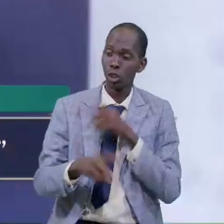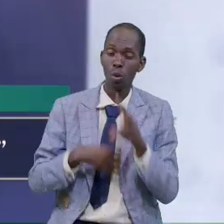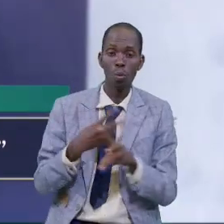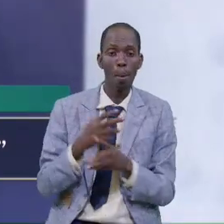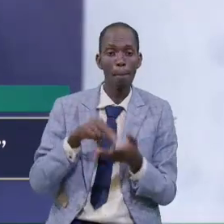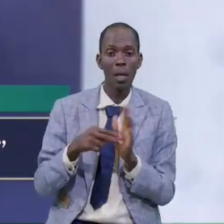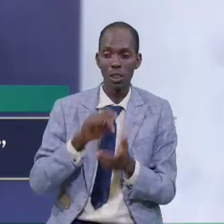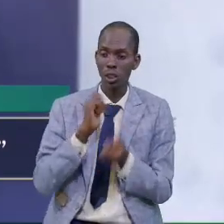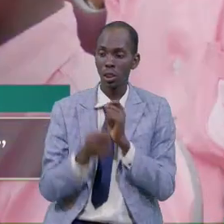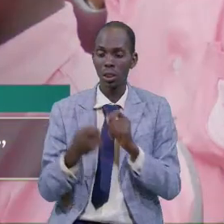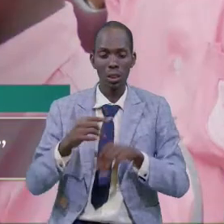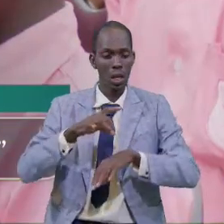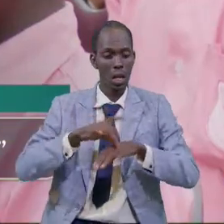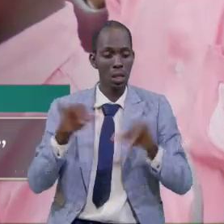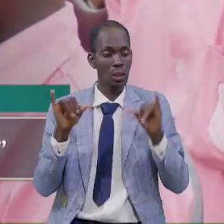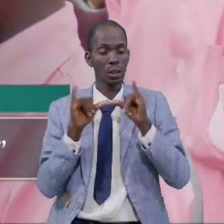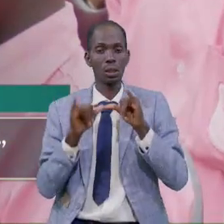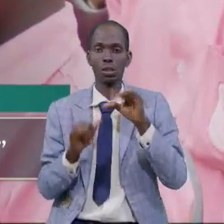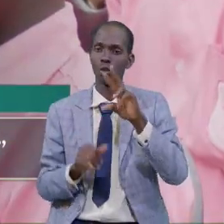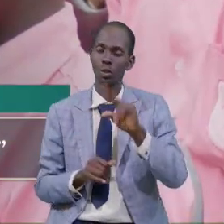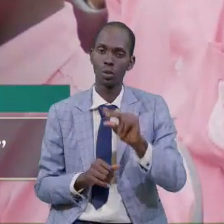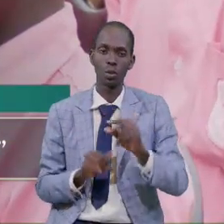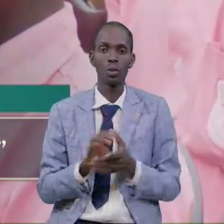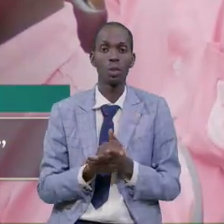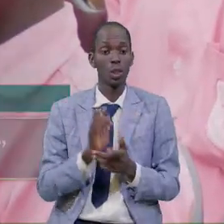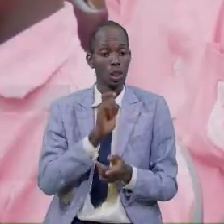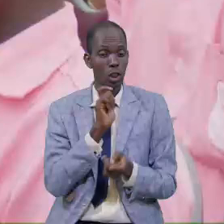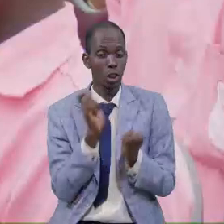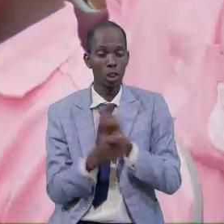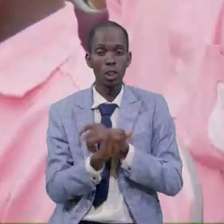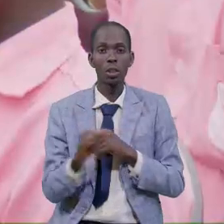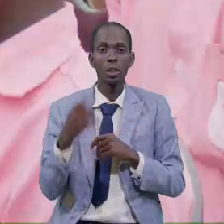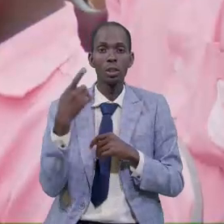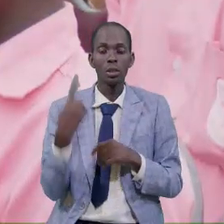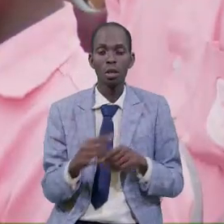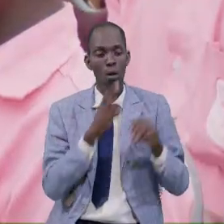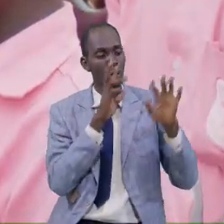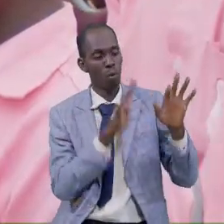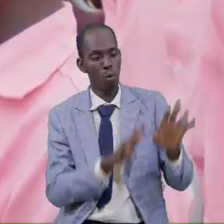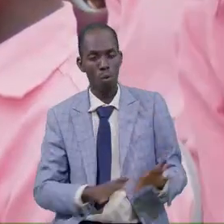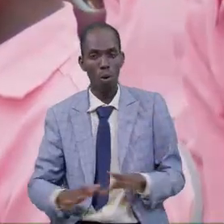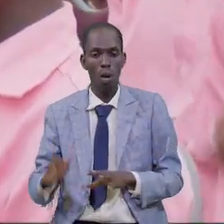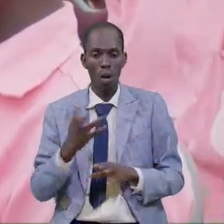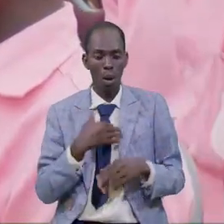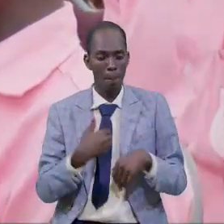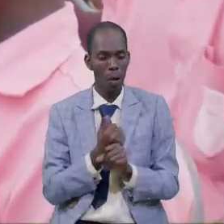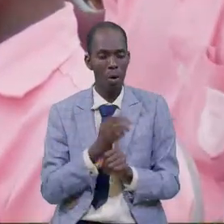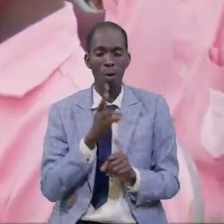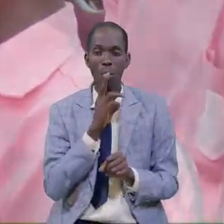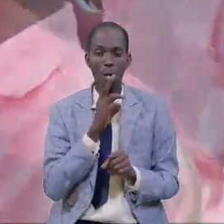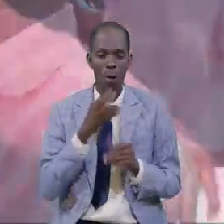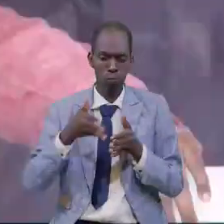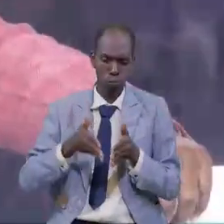goes beyond that. Changing the rivers and channeling the waters this way or that